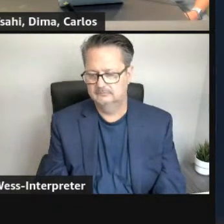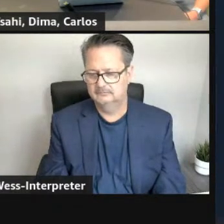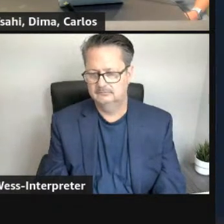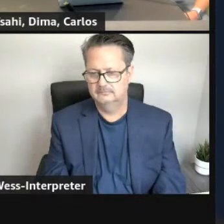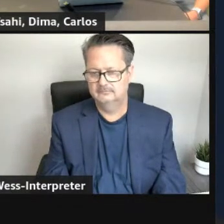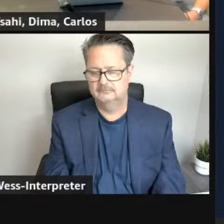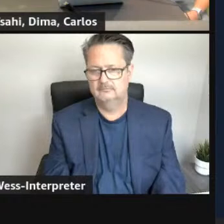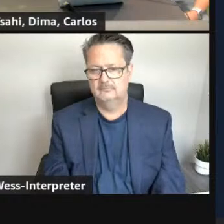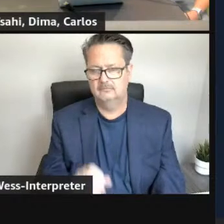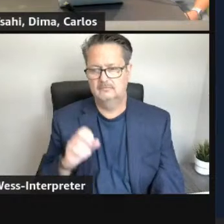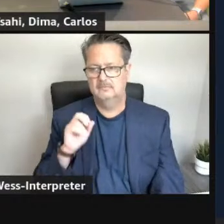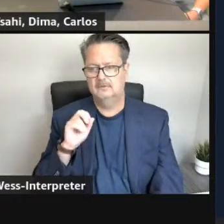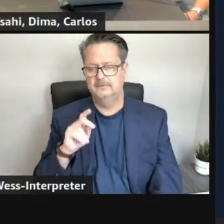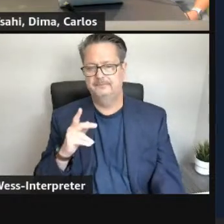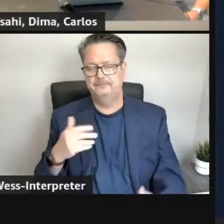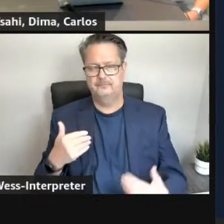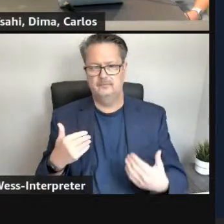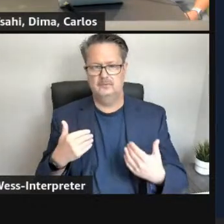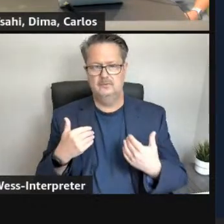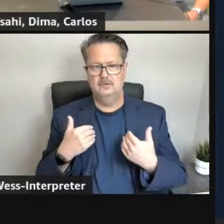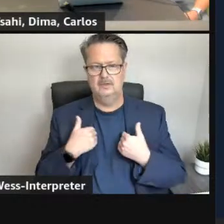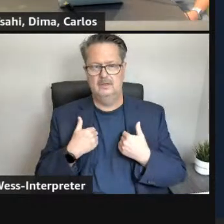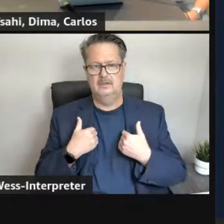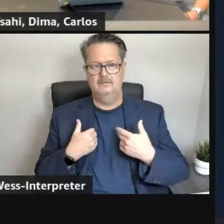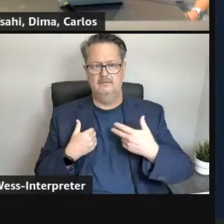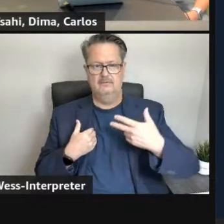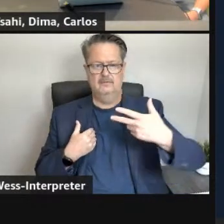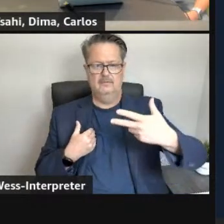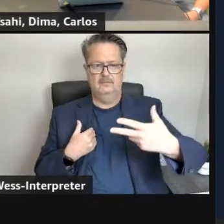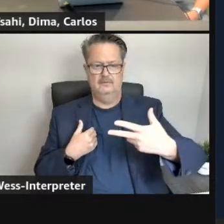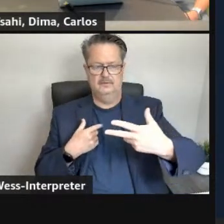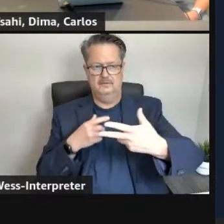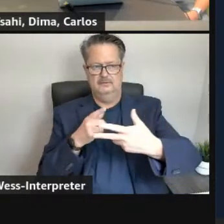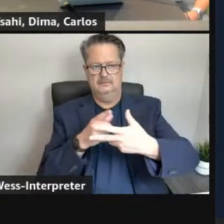Okay, and we have, so there are three tasks here.